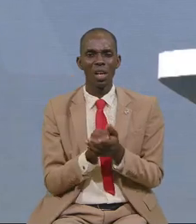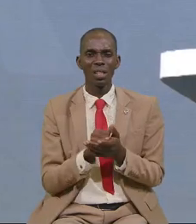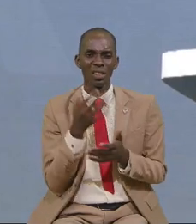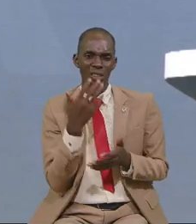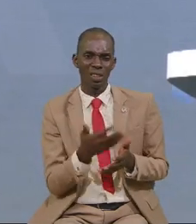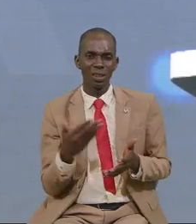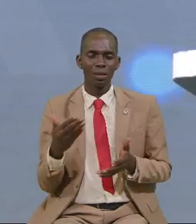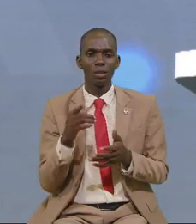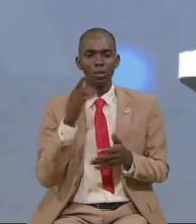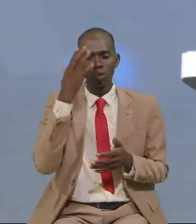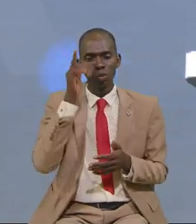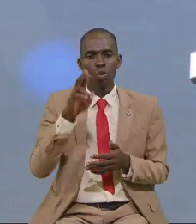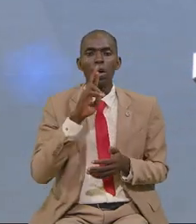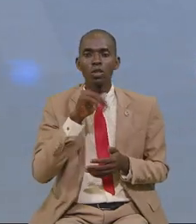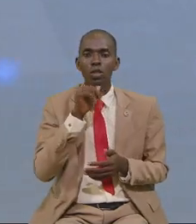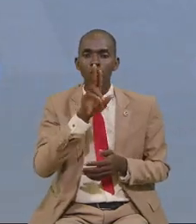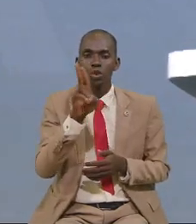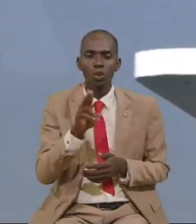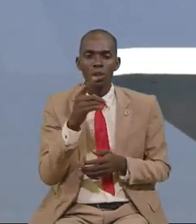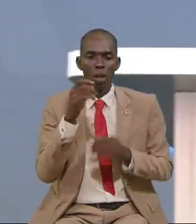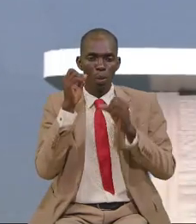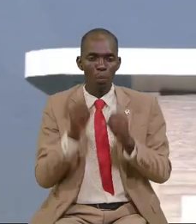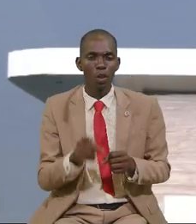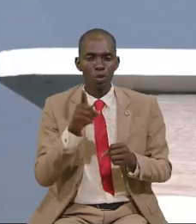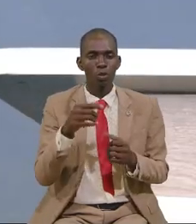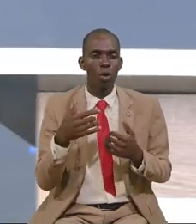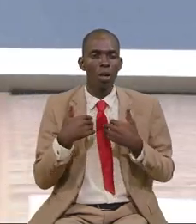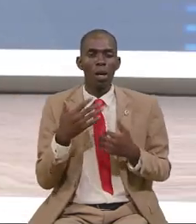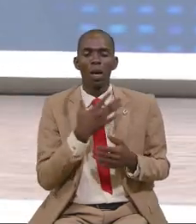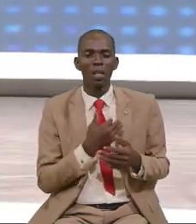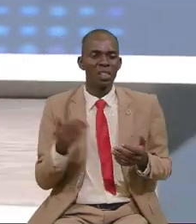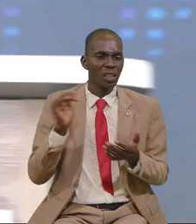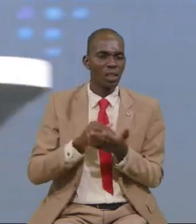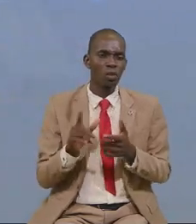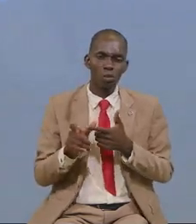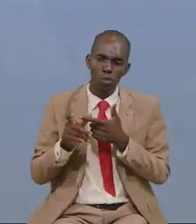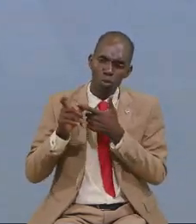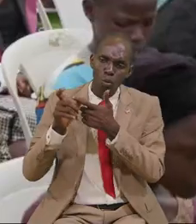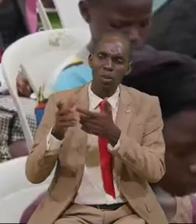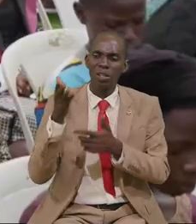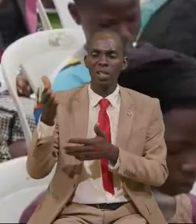the power that the Lord has given you. And then you run there again, you will not run again.